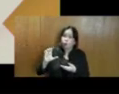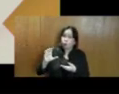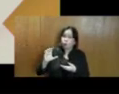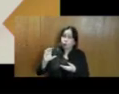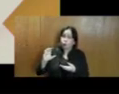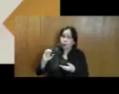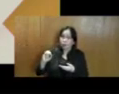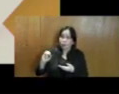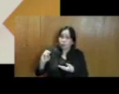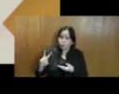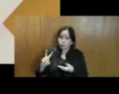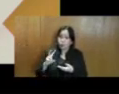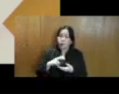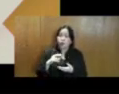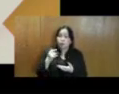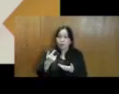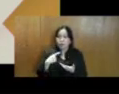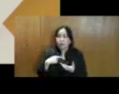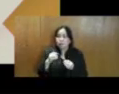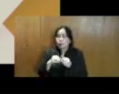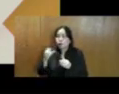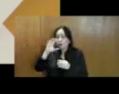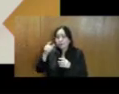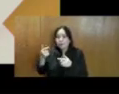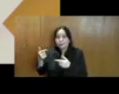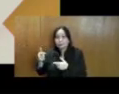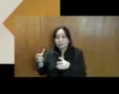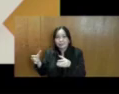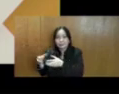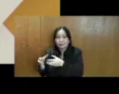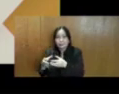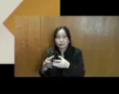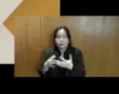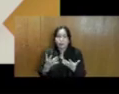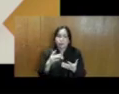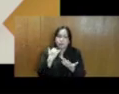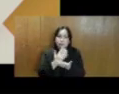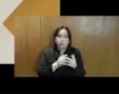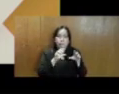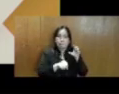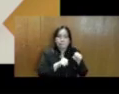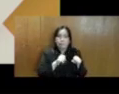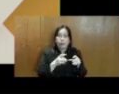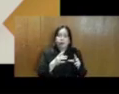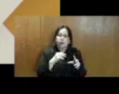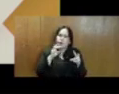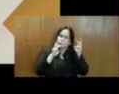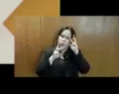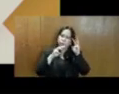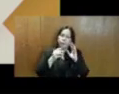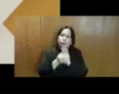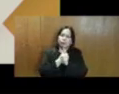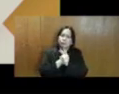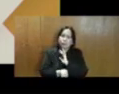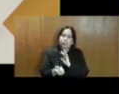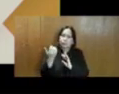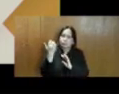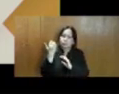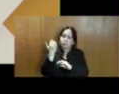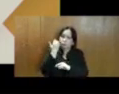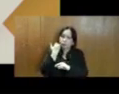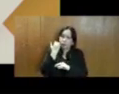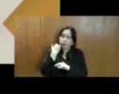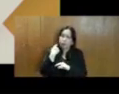resulted in the identification of green sectors, and apprehensions related to skills and employment have been noted.